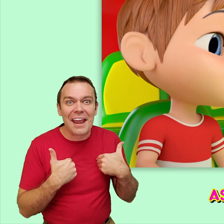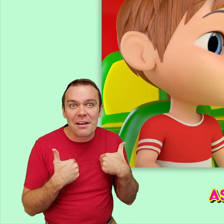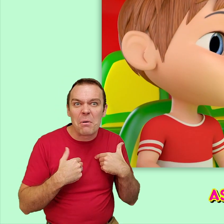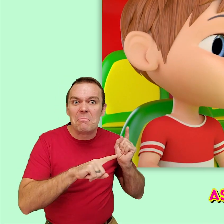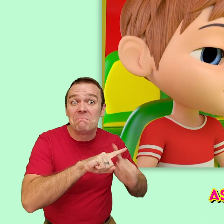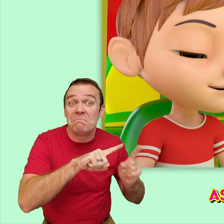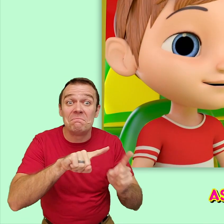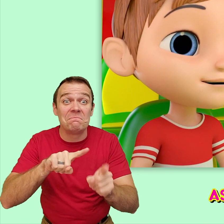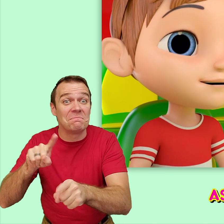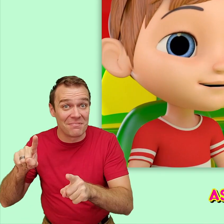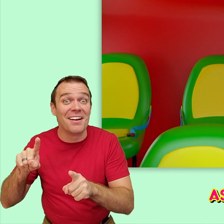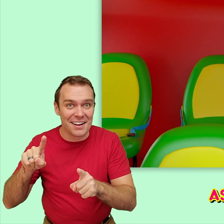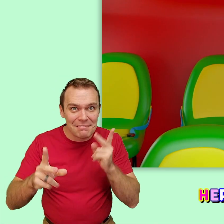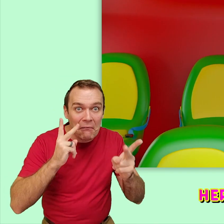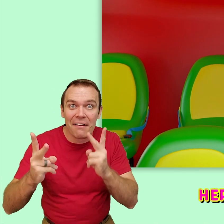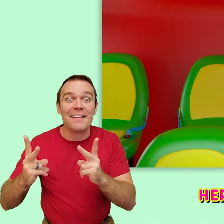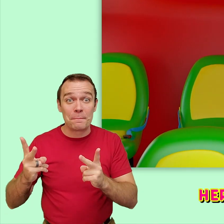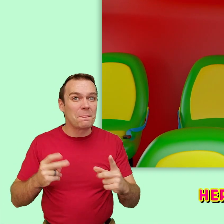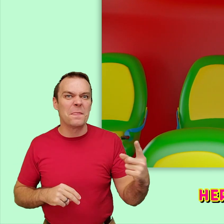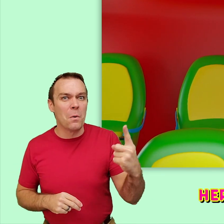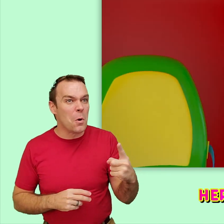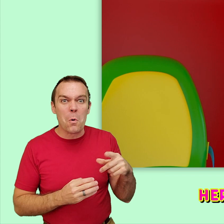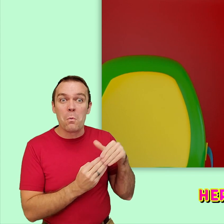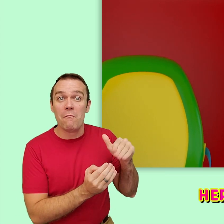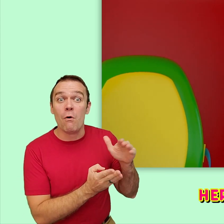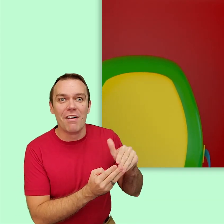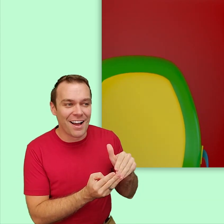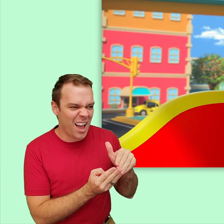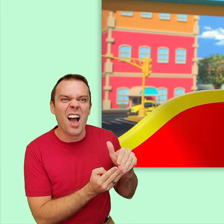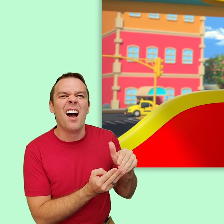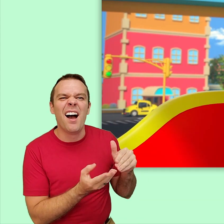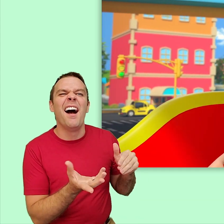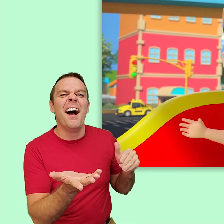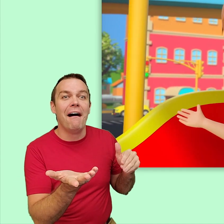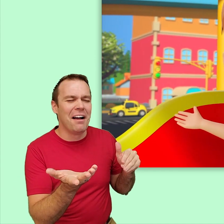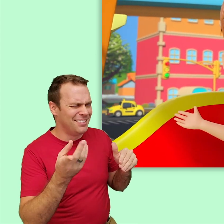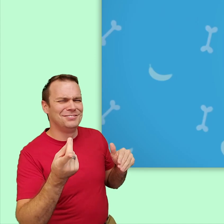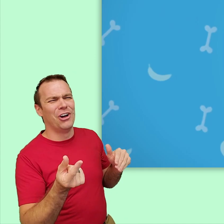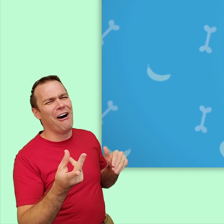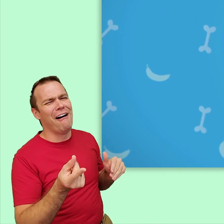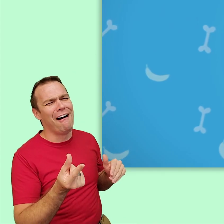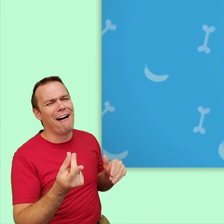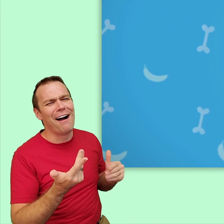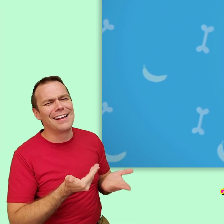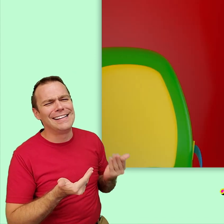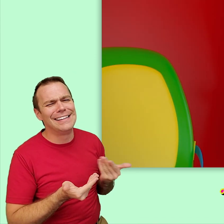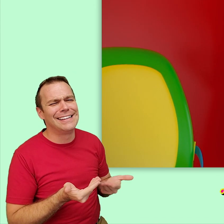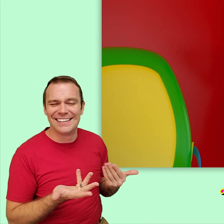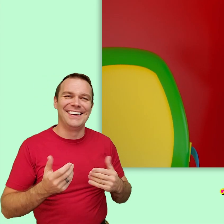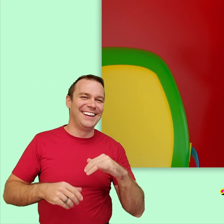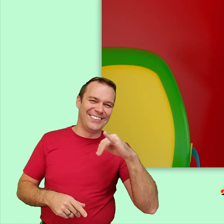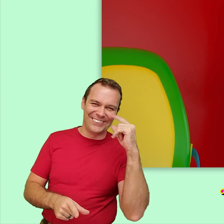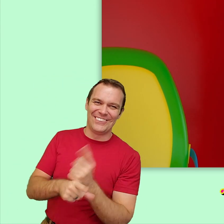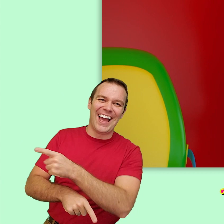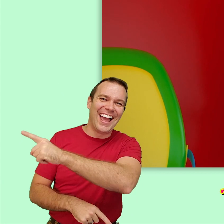sounds as we go around town. Here is one. Woof, woof! That's easy! Dog!